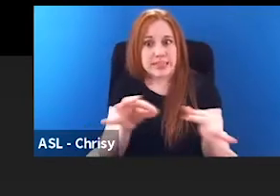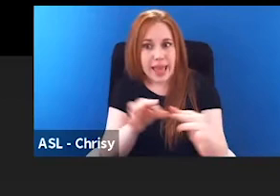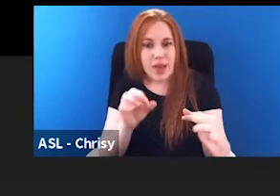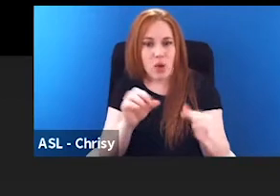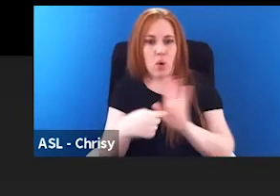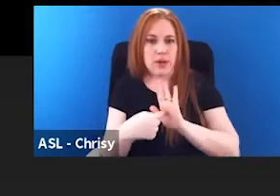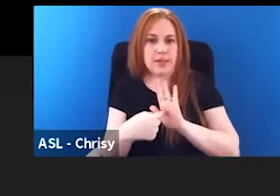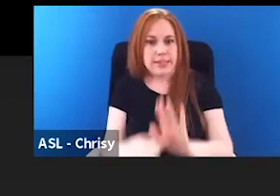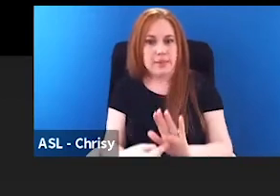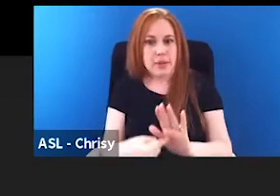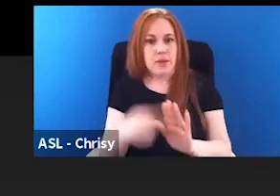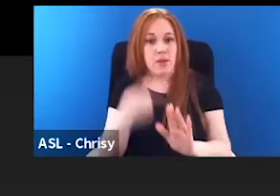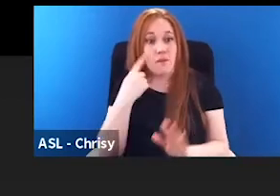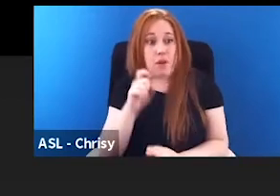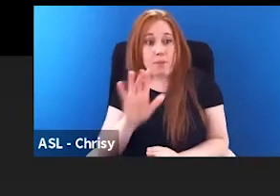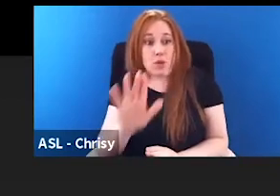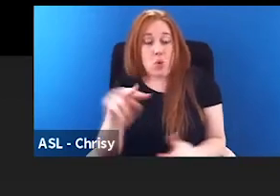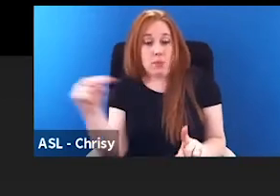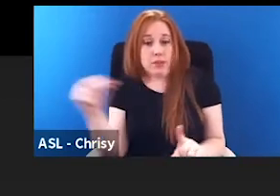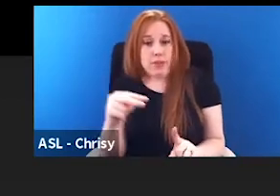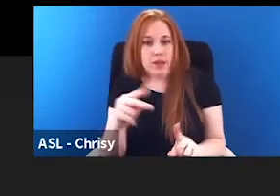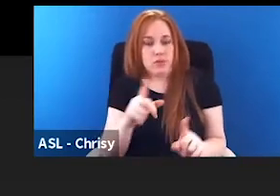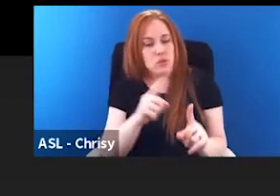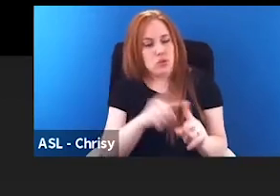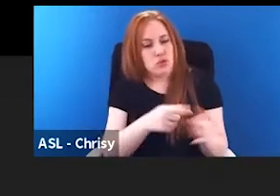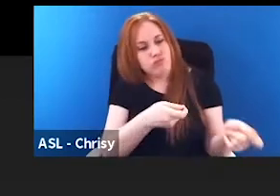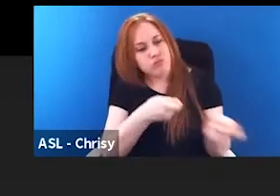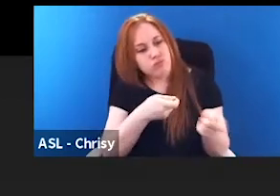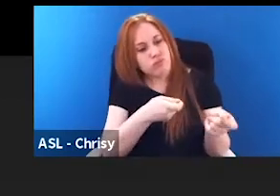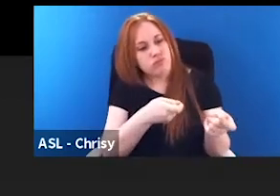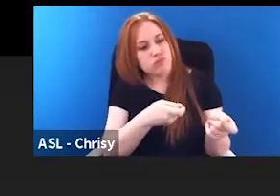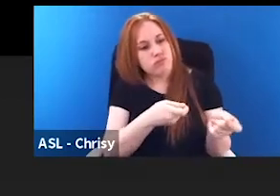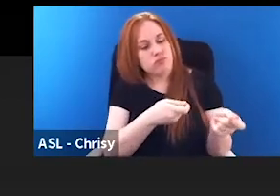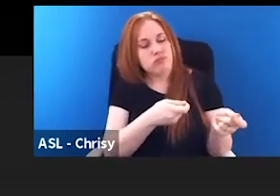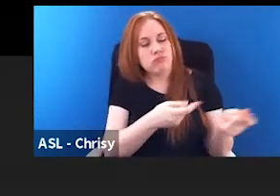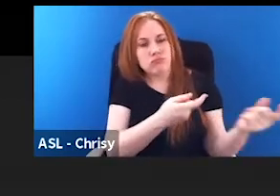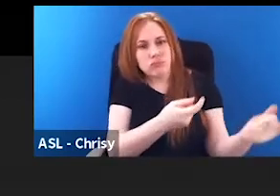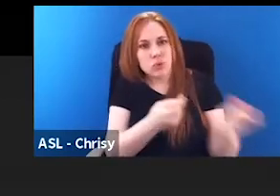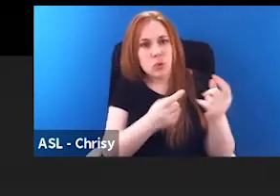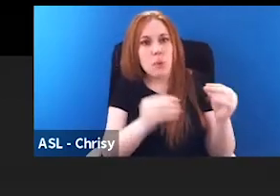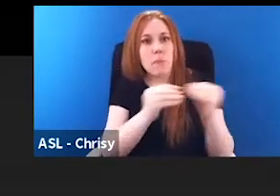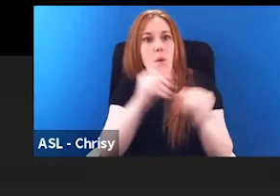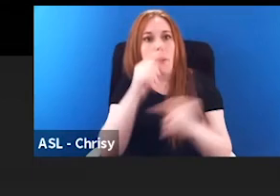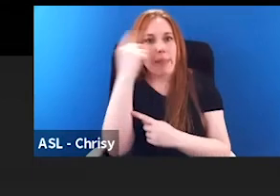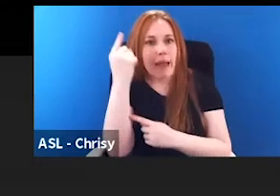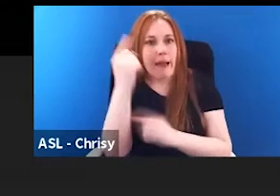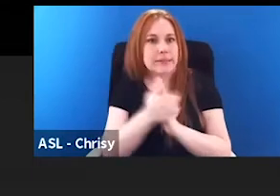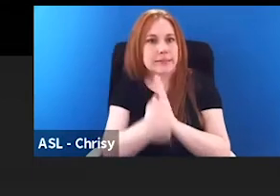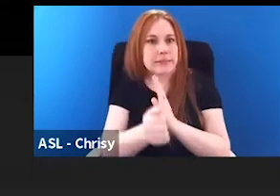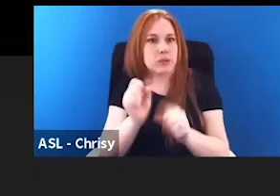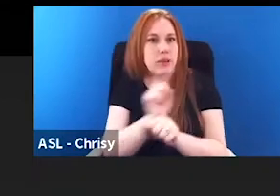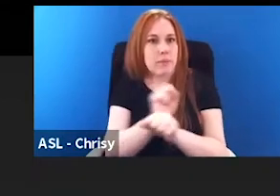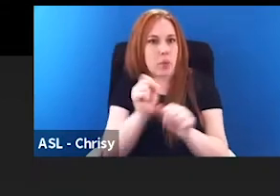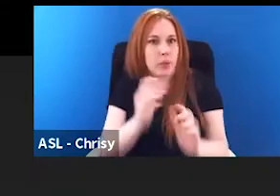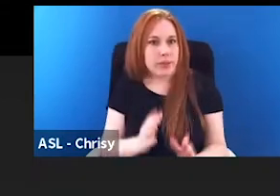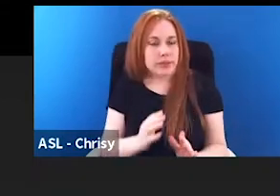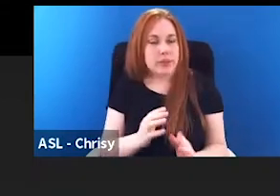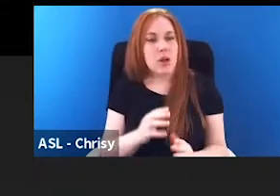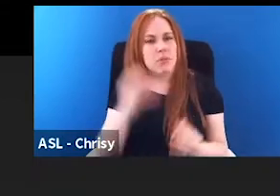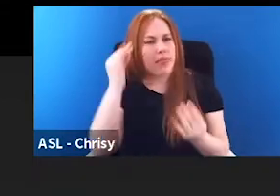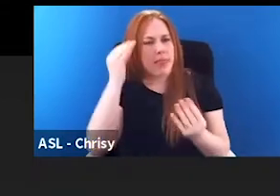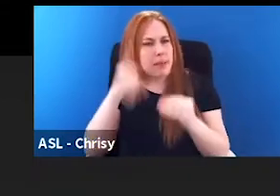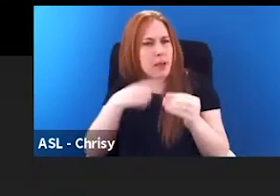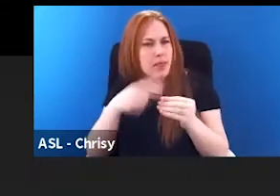your perspective, in order to attract Black talent? So think about that as we move on.